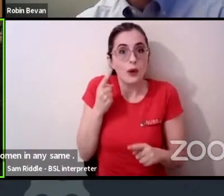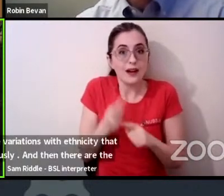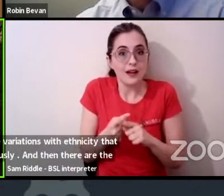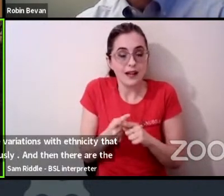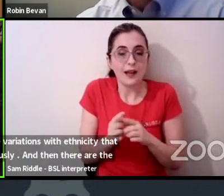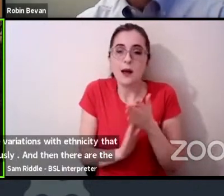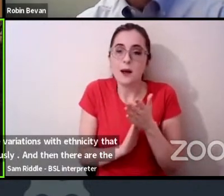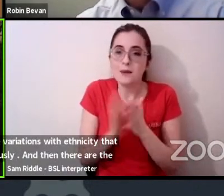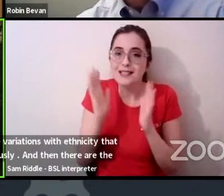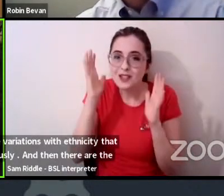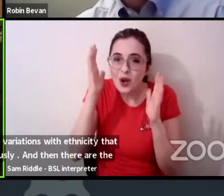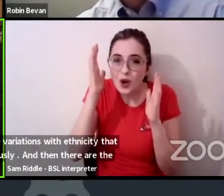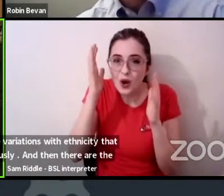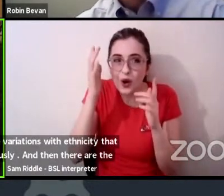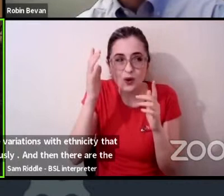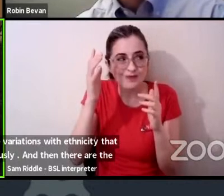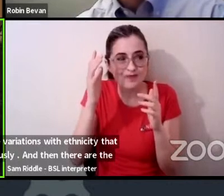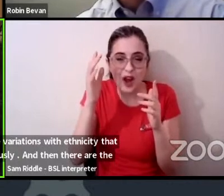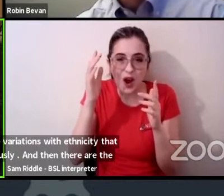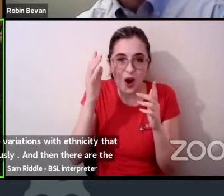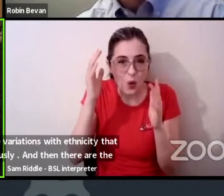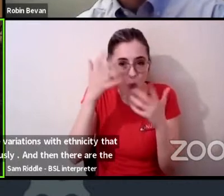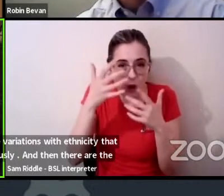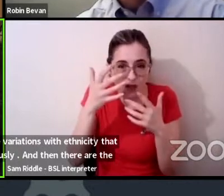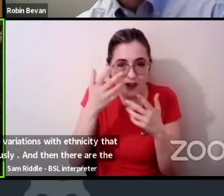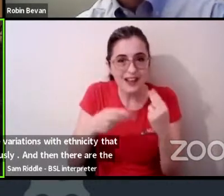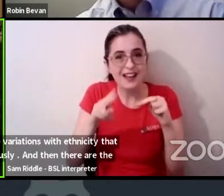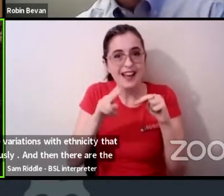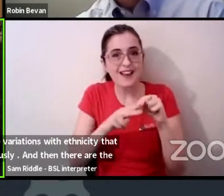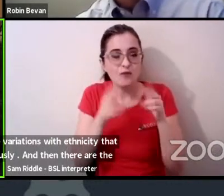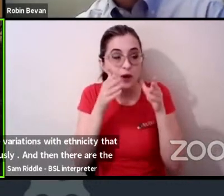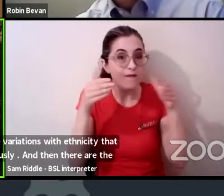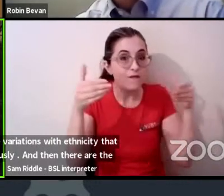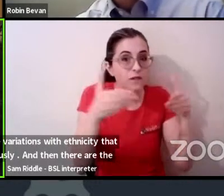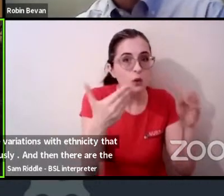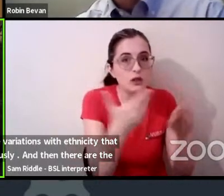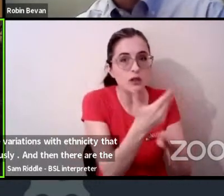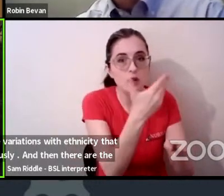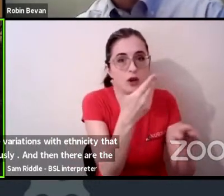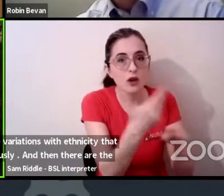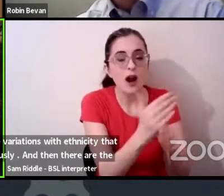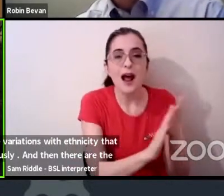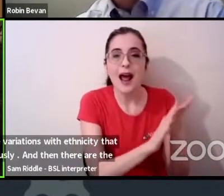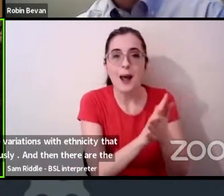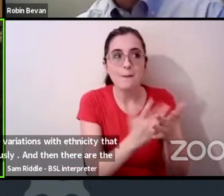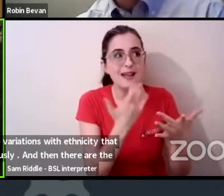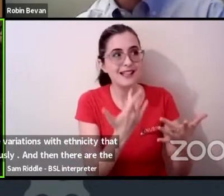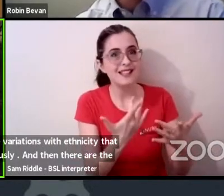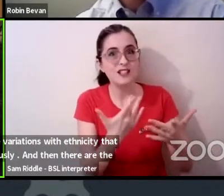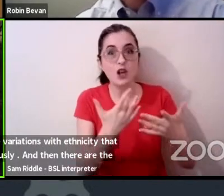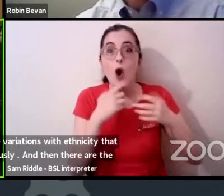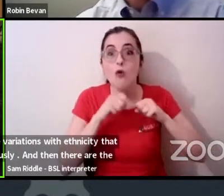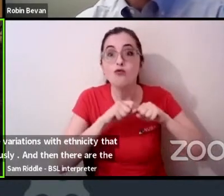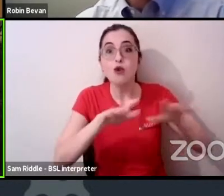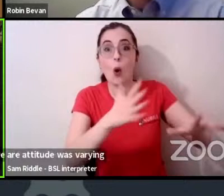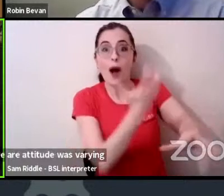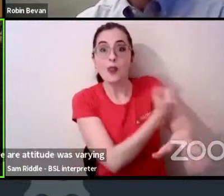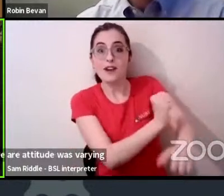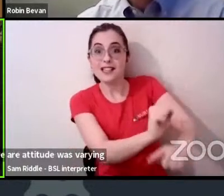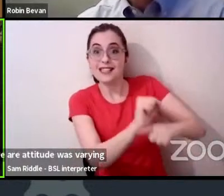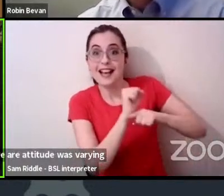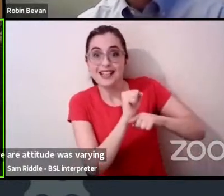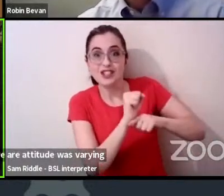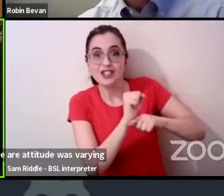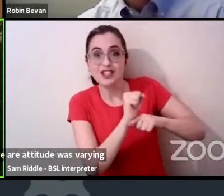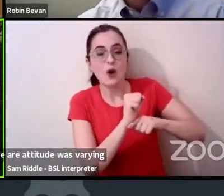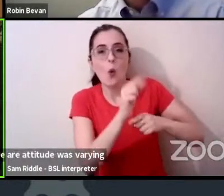worried that moving to an occupational scheme would slow down the rate at which they gave the vaccine out. Now, we had